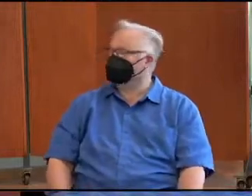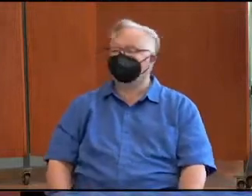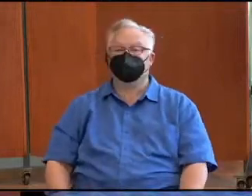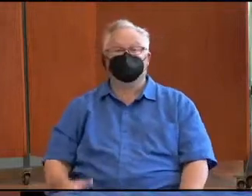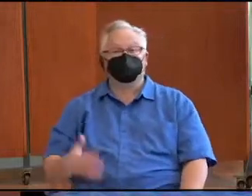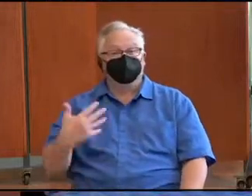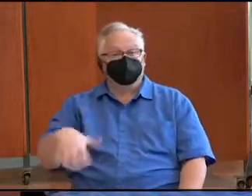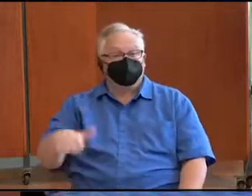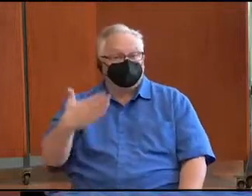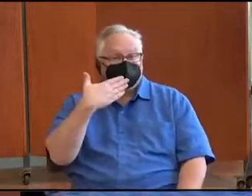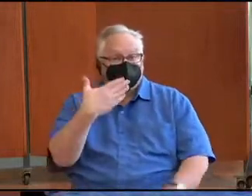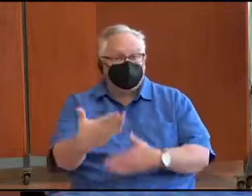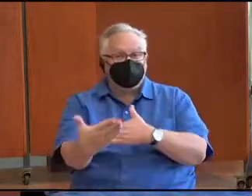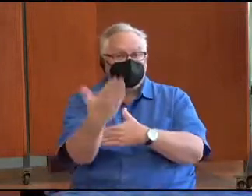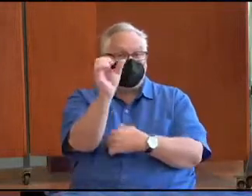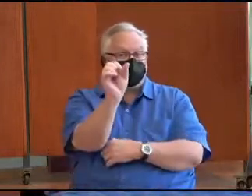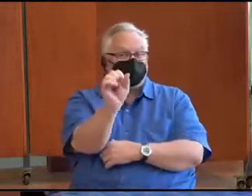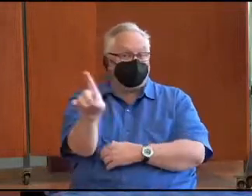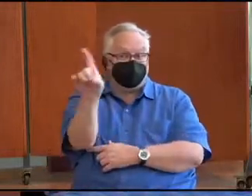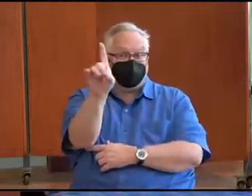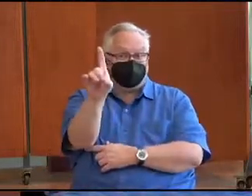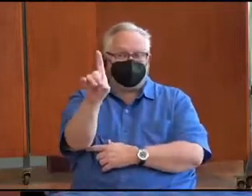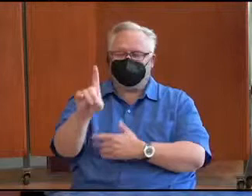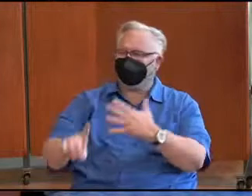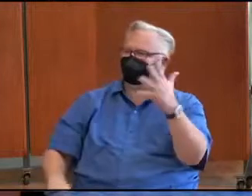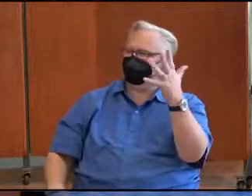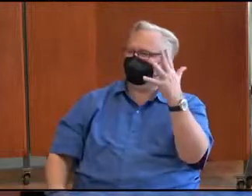Well, good morning, San Diego.